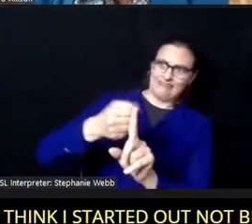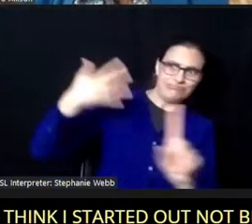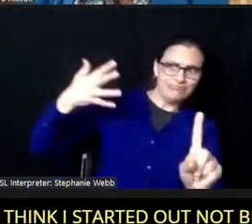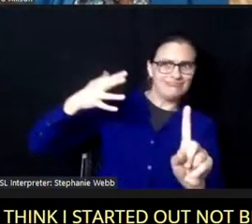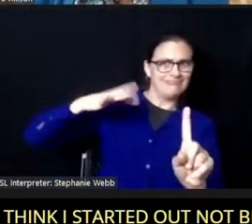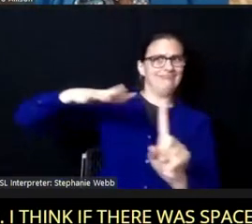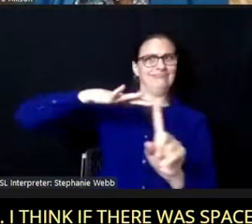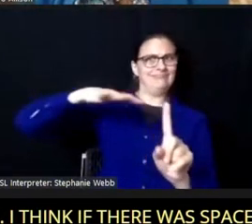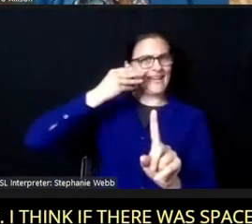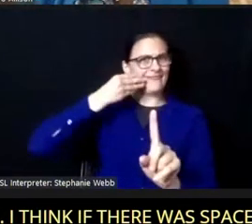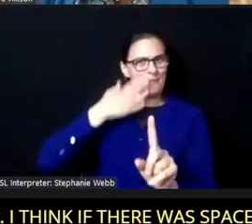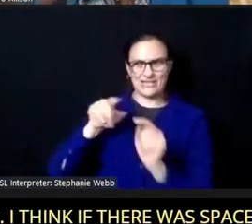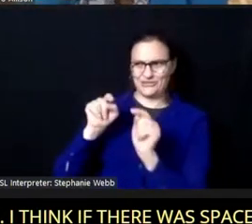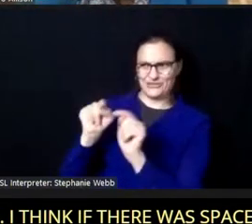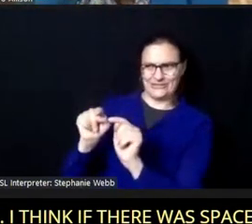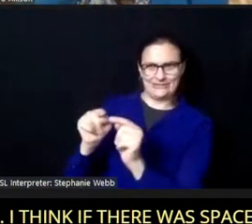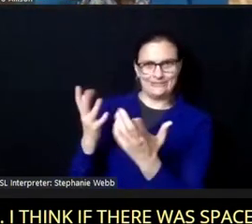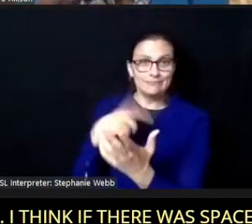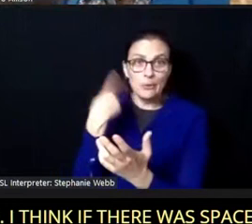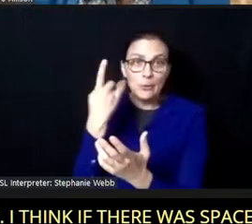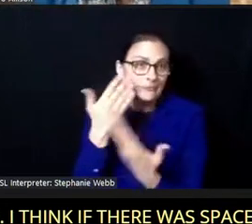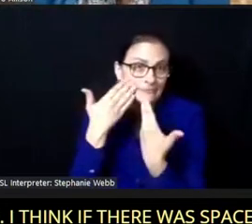what they can teach us.